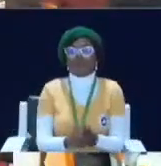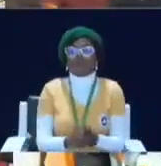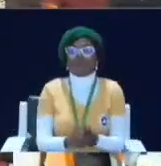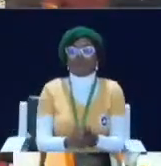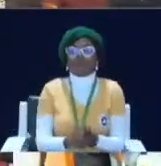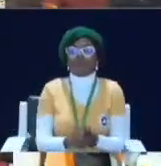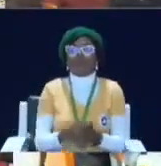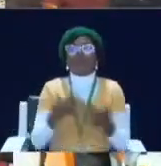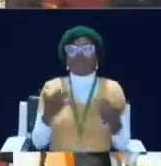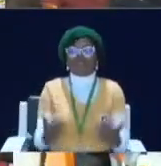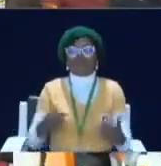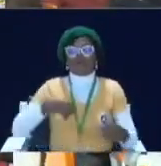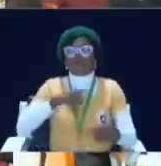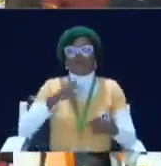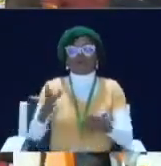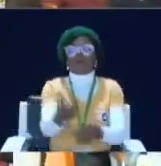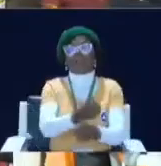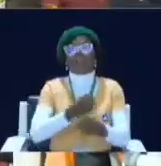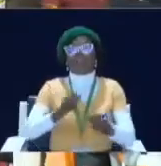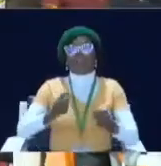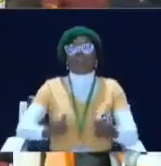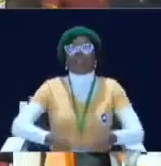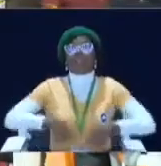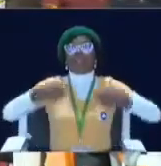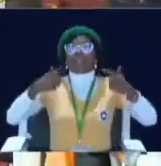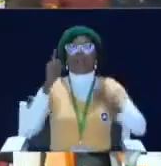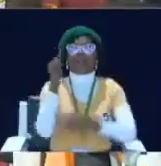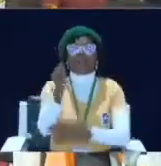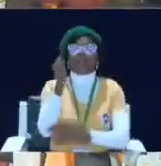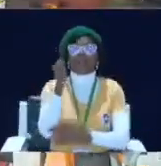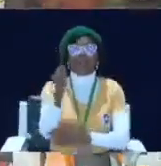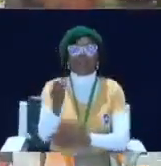We will now take the live testifiers.